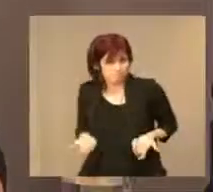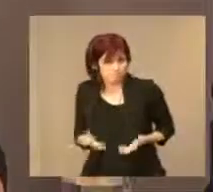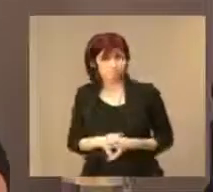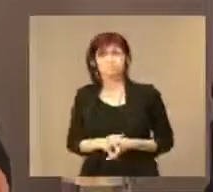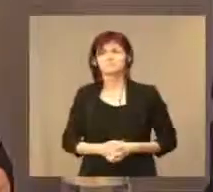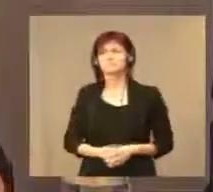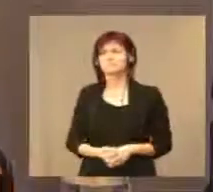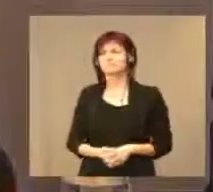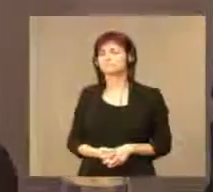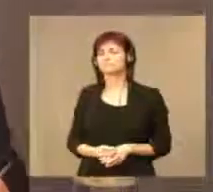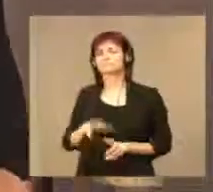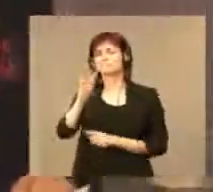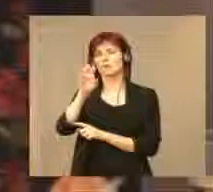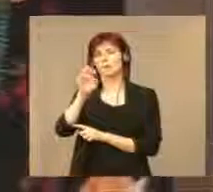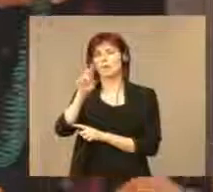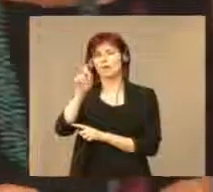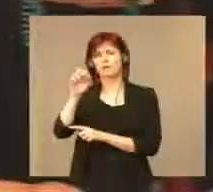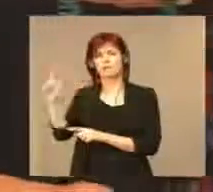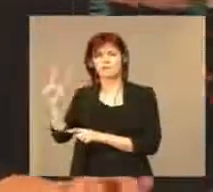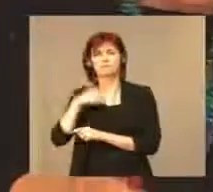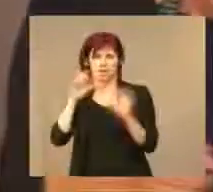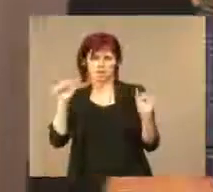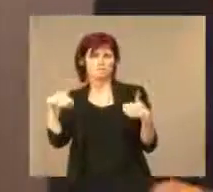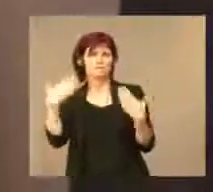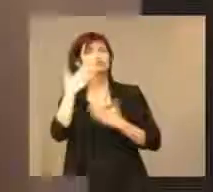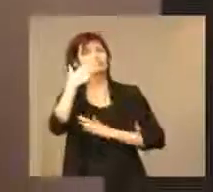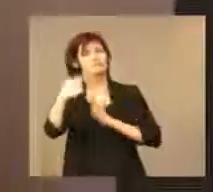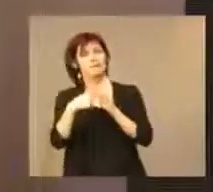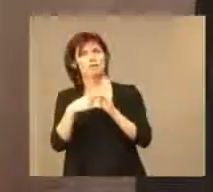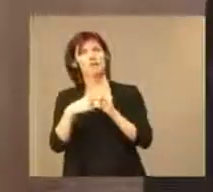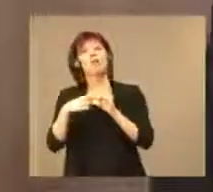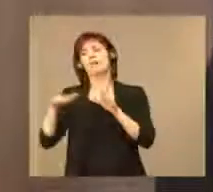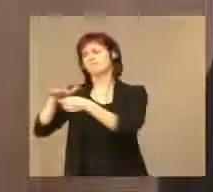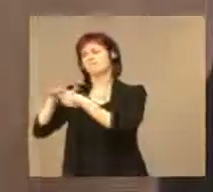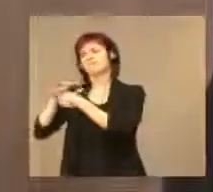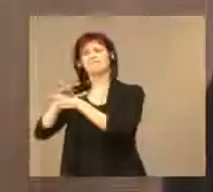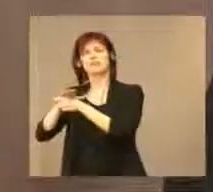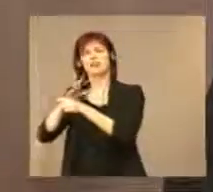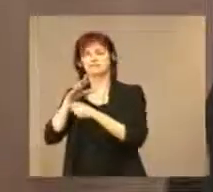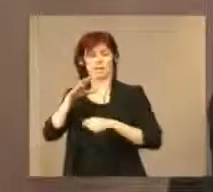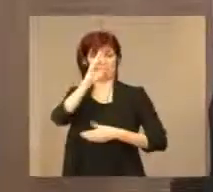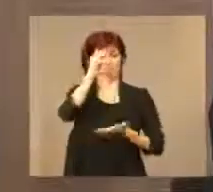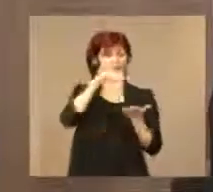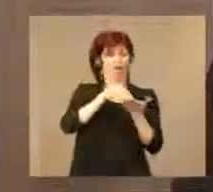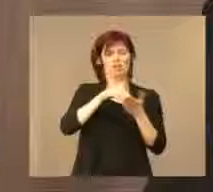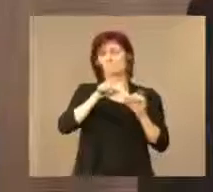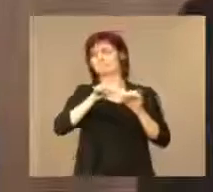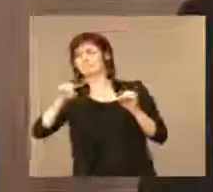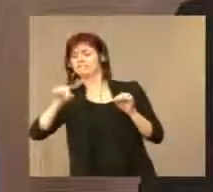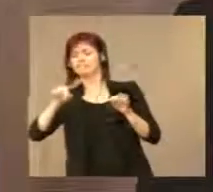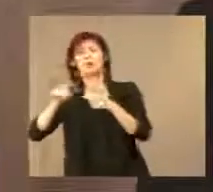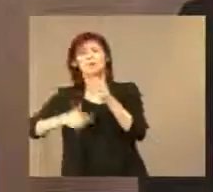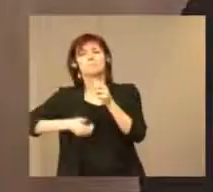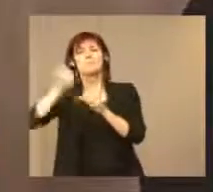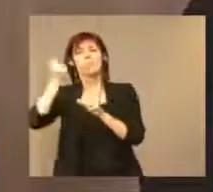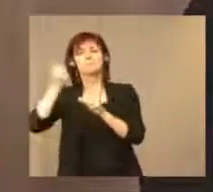I can give a good example. In Ganawagan, just outside of Montreal, most of the first responders